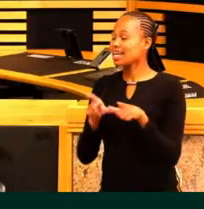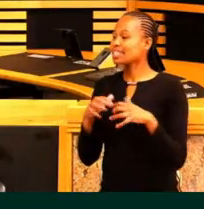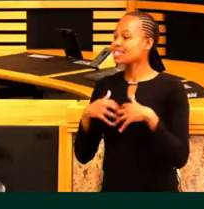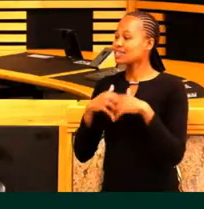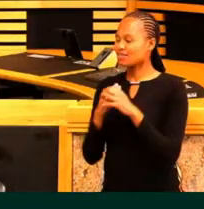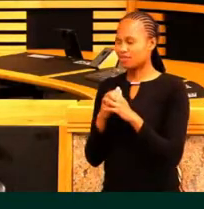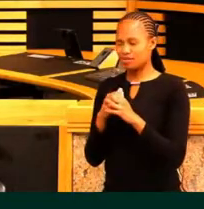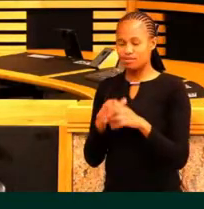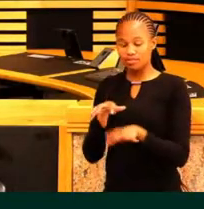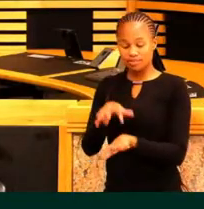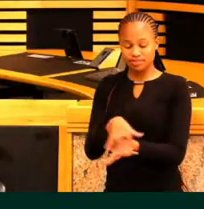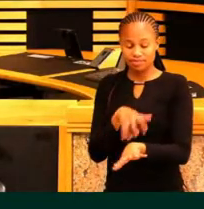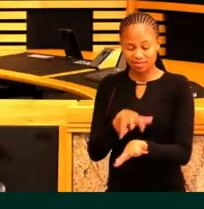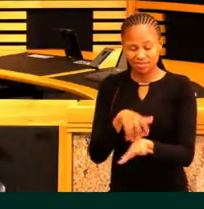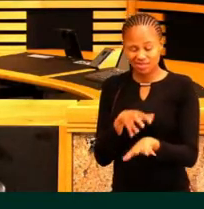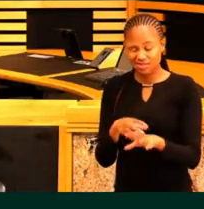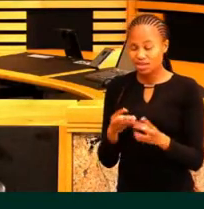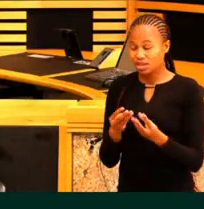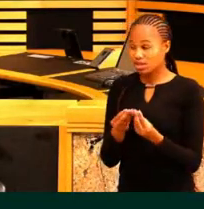Revolution